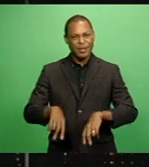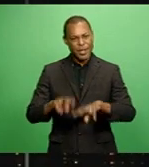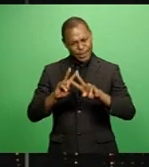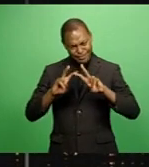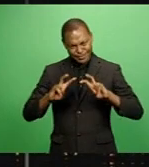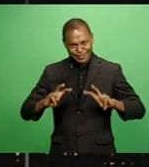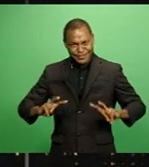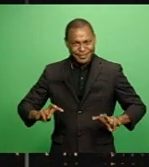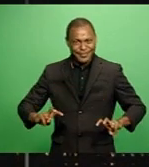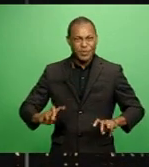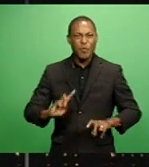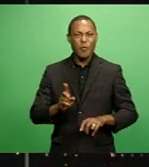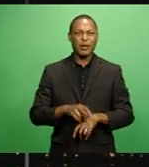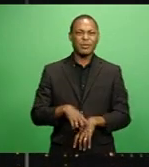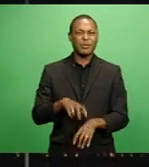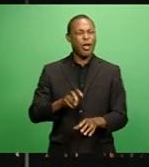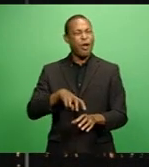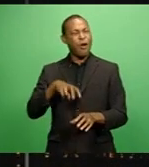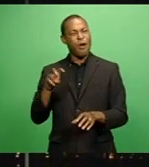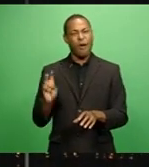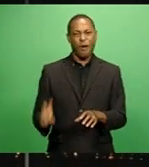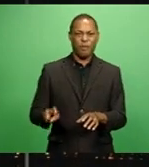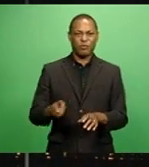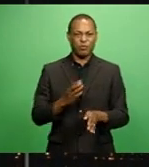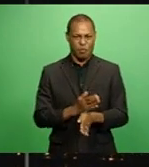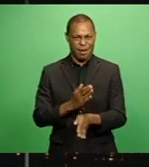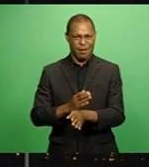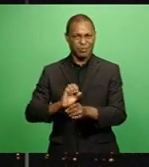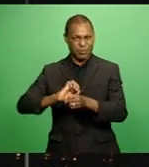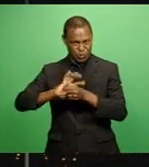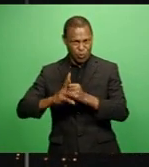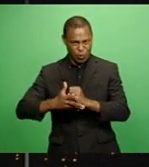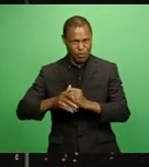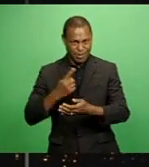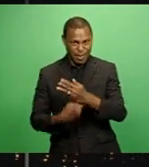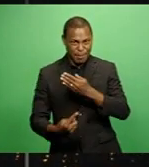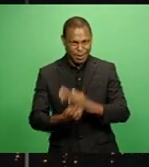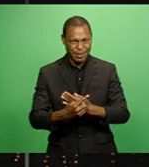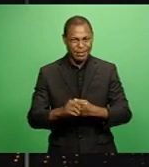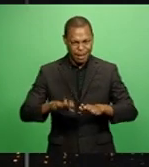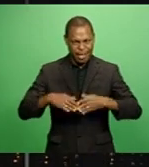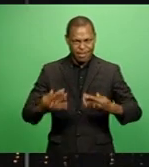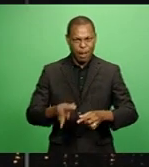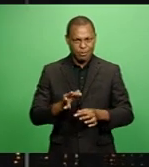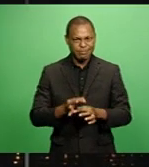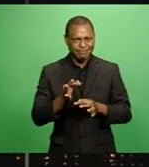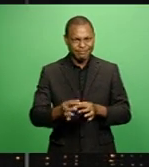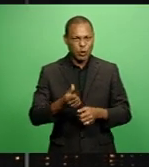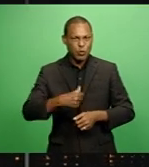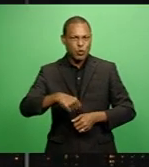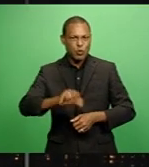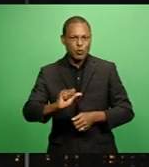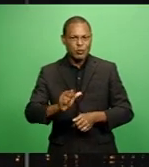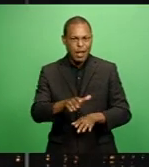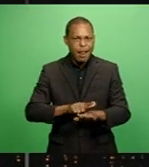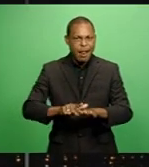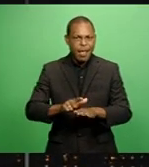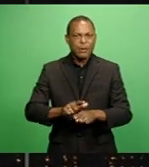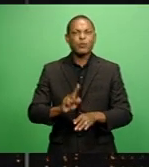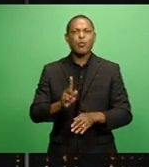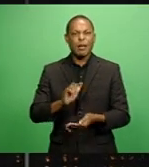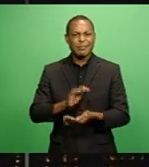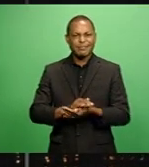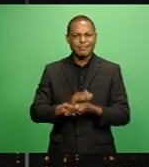that those laid off from work due to COVID-19 are now utilizing the land by engaging in yangona farming and setting